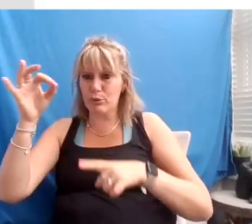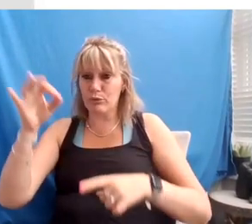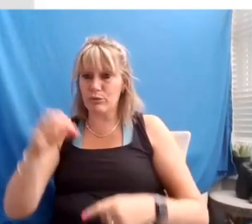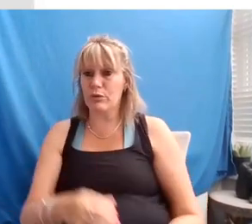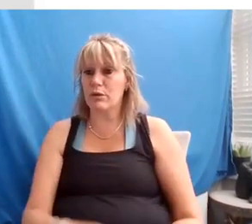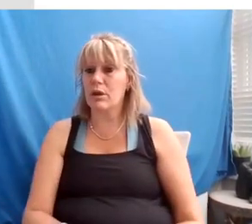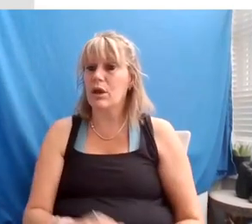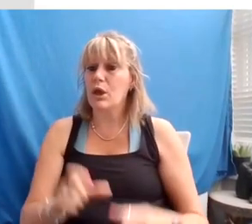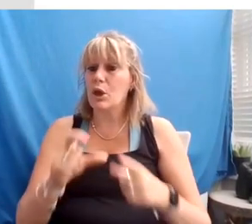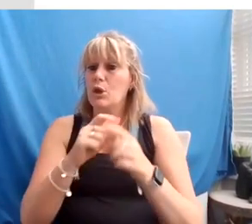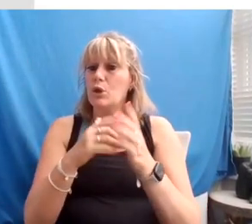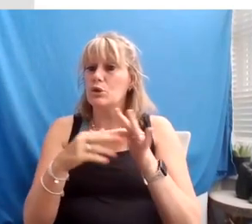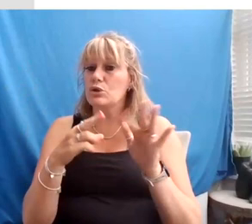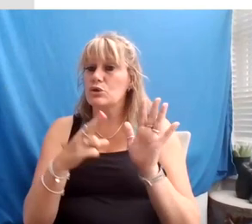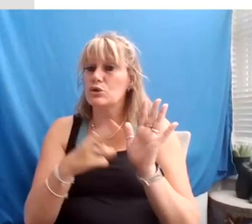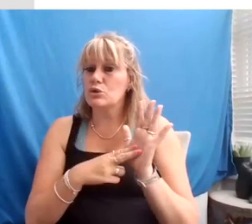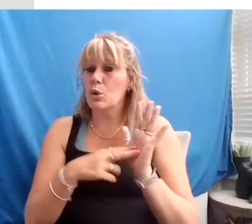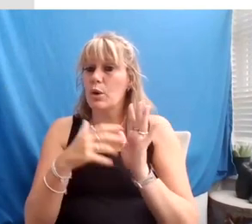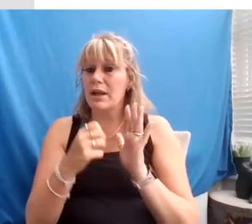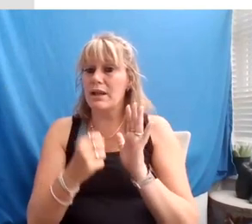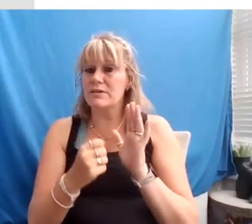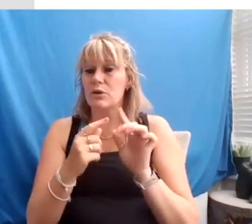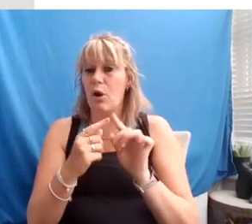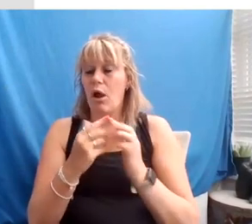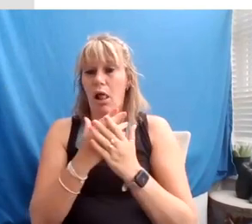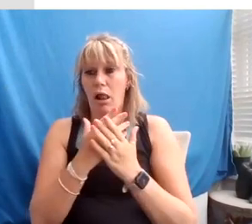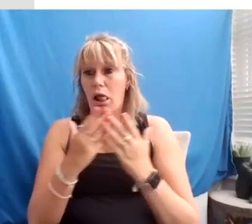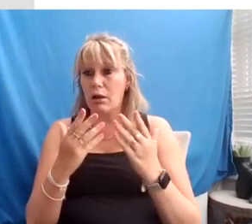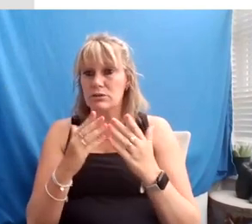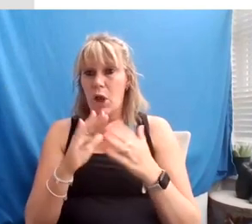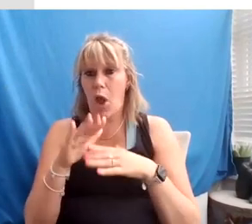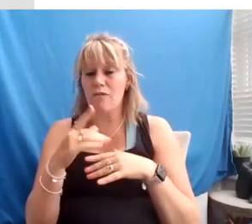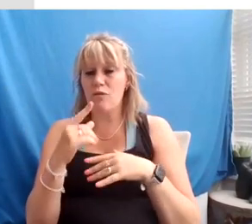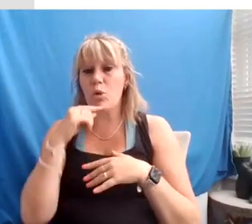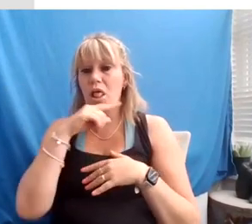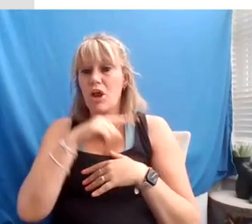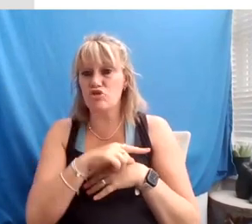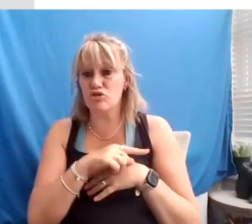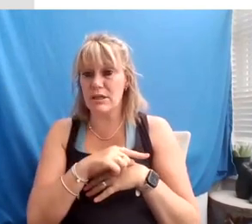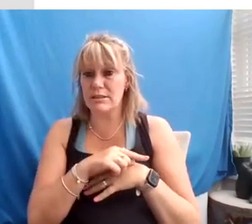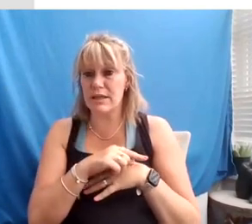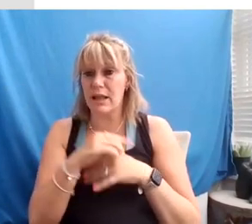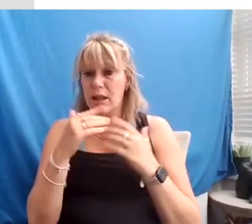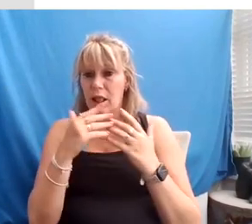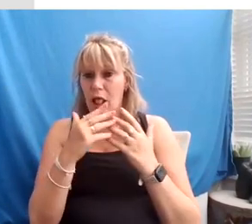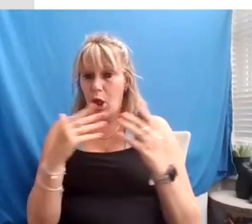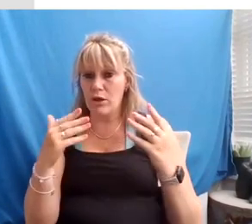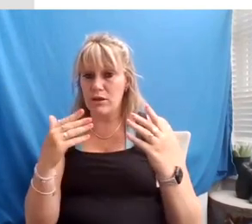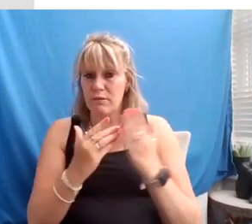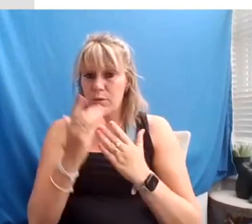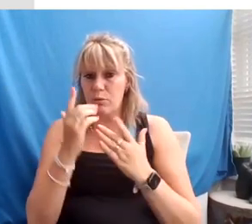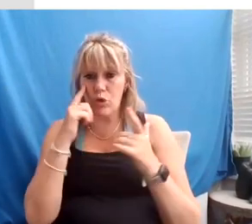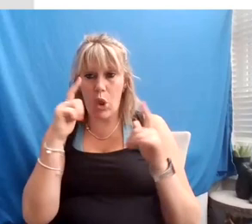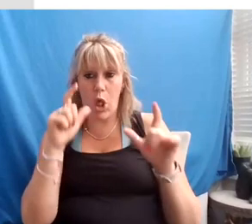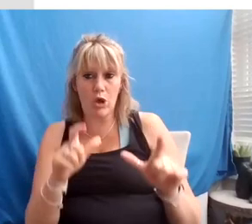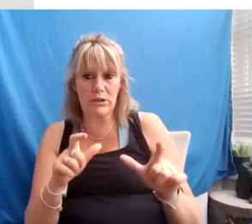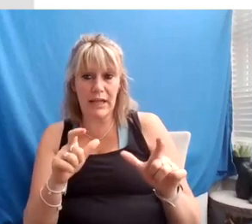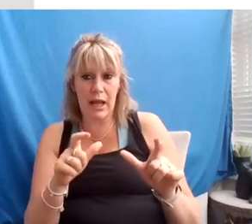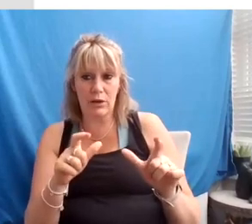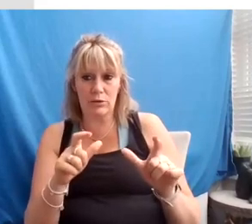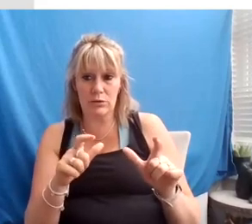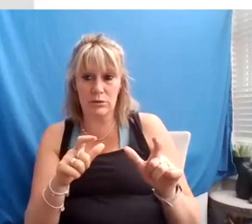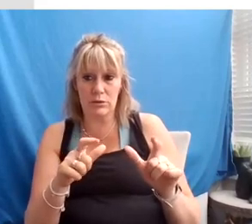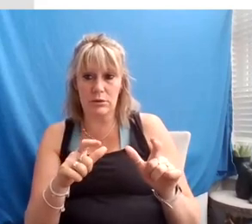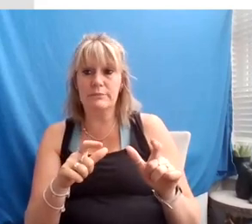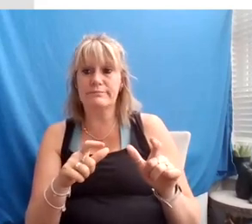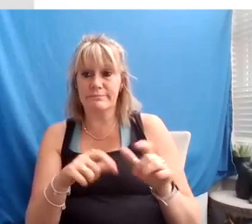Dawn's got a series of these. There's over 100. And you did quite a lot of them through lockdown, didn't you, Dawn?